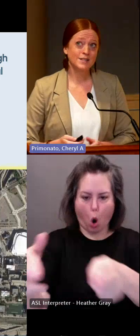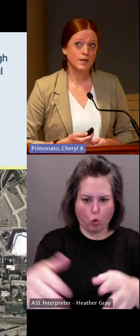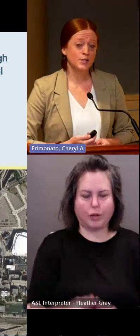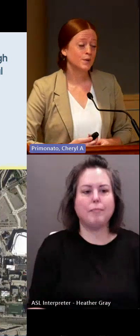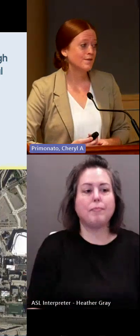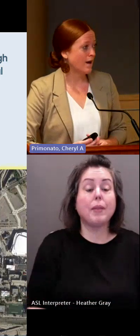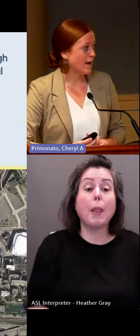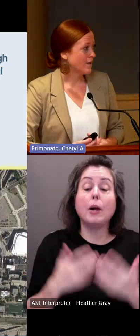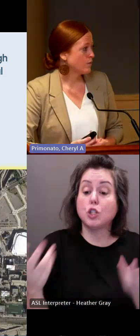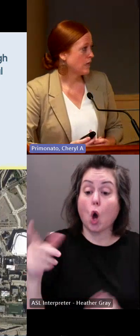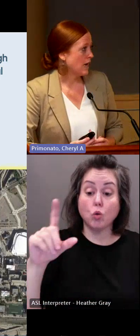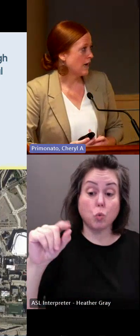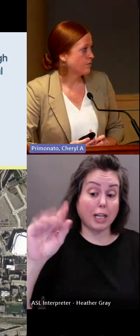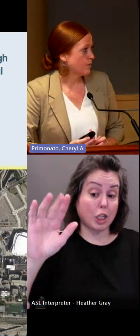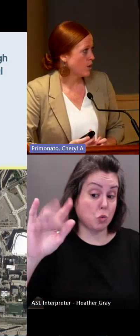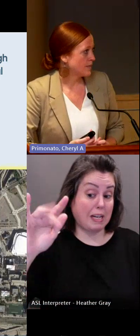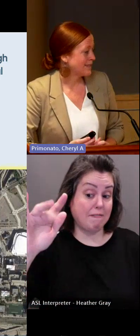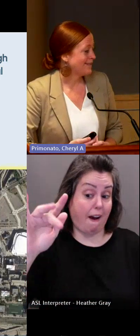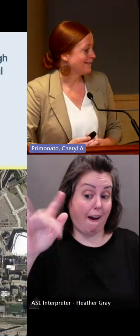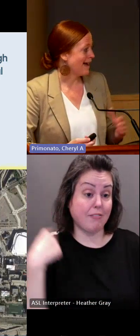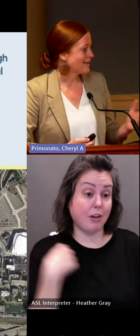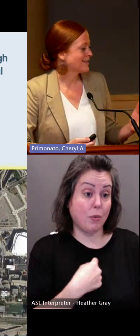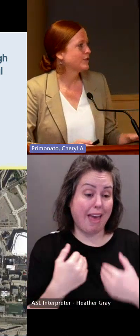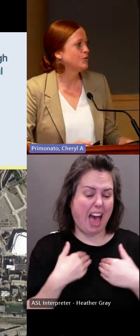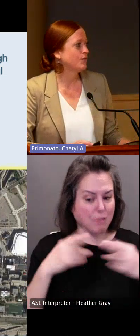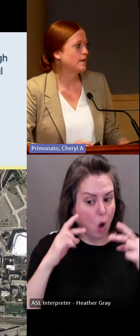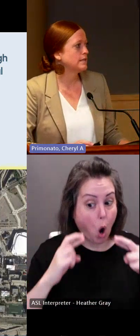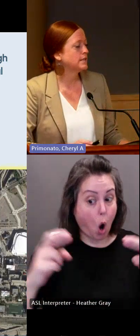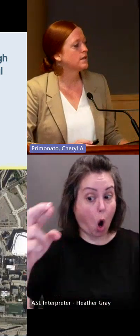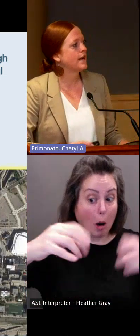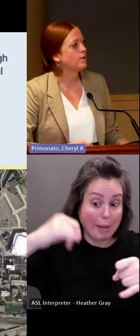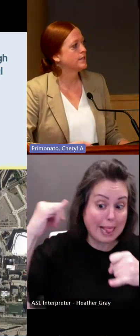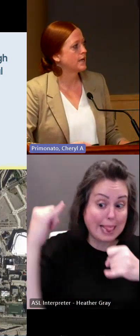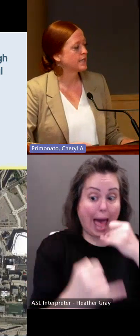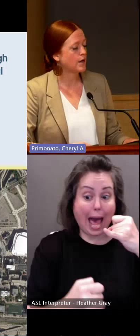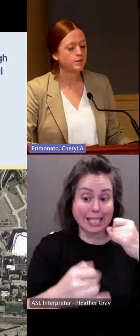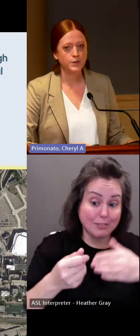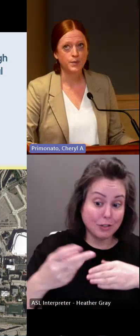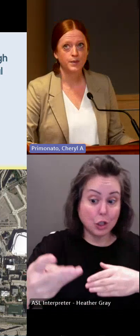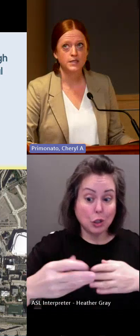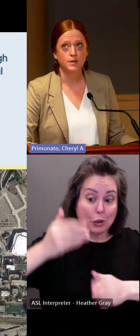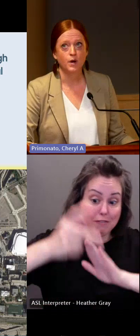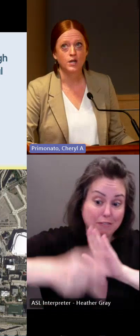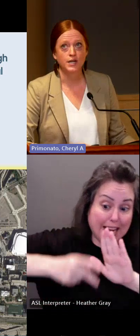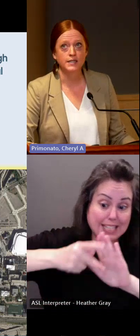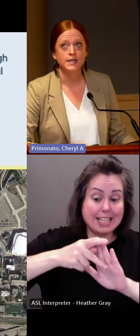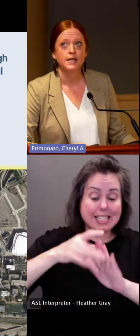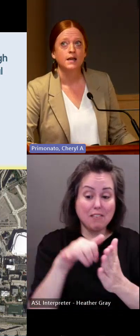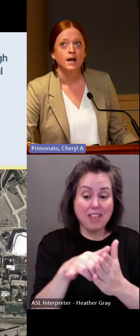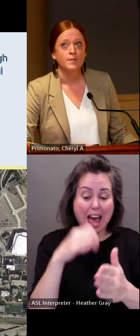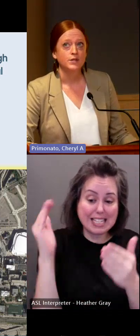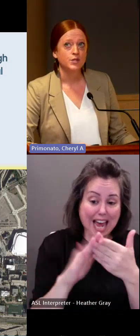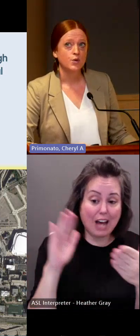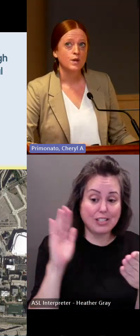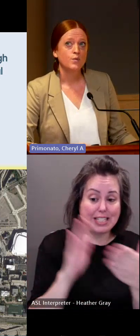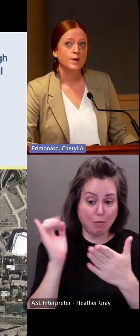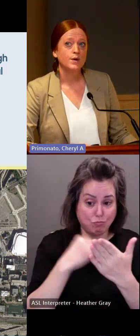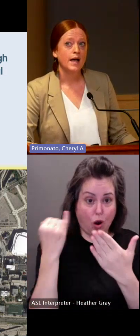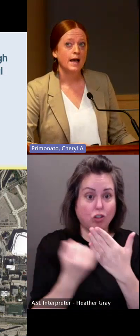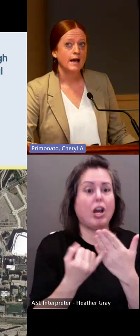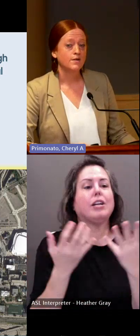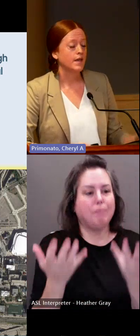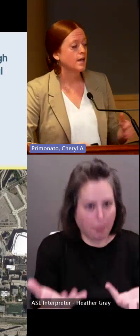So in 2025, we have what we hope is the last two phases of our downtown plinth replacement project. And so